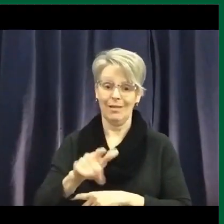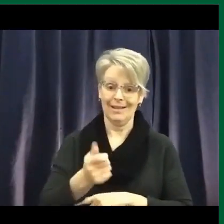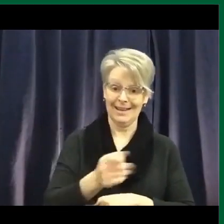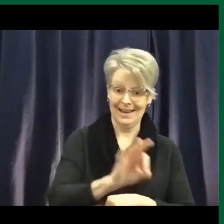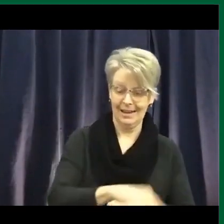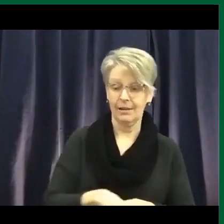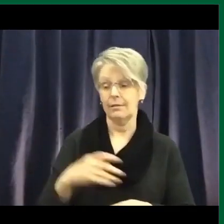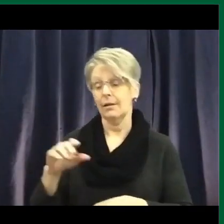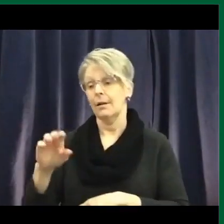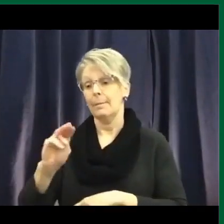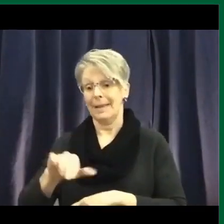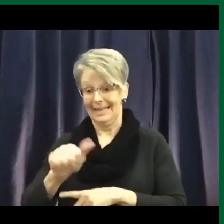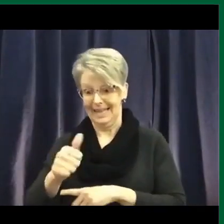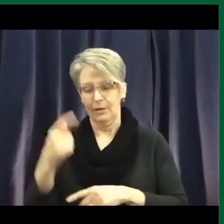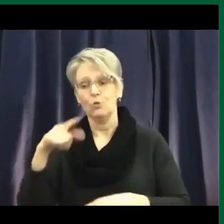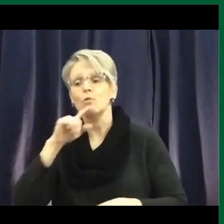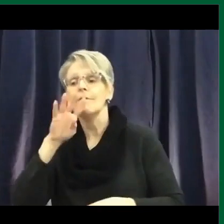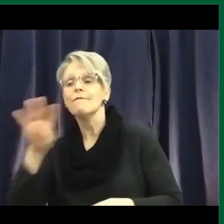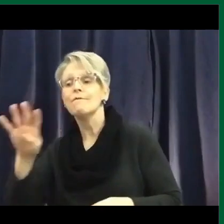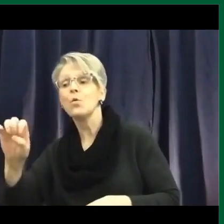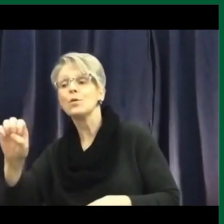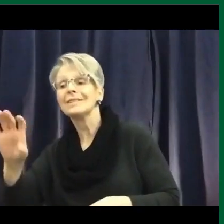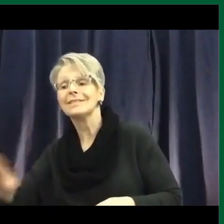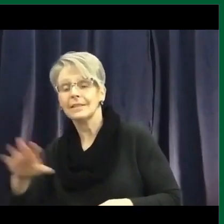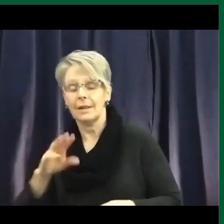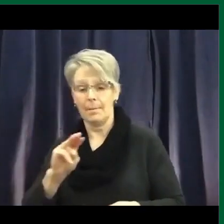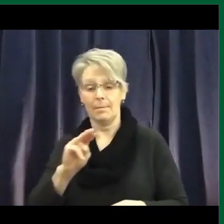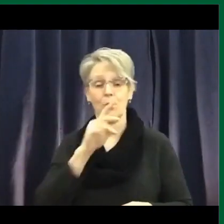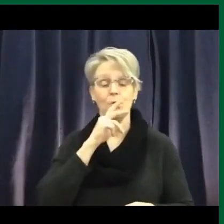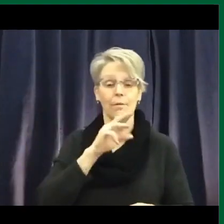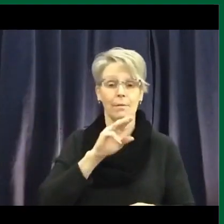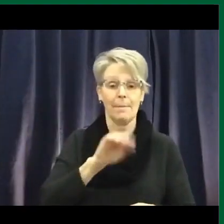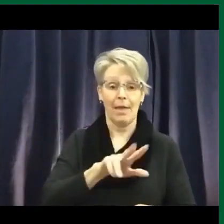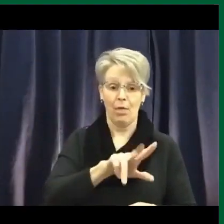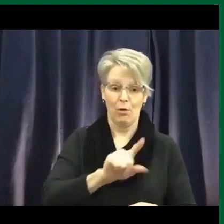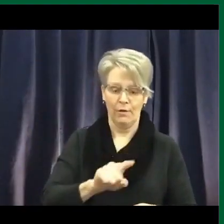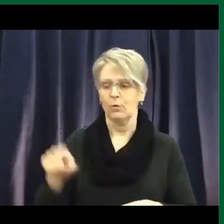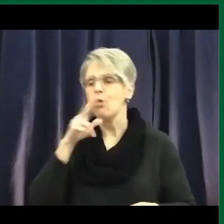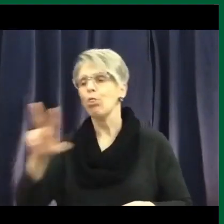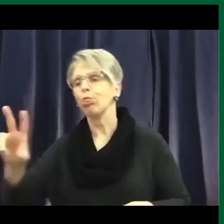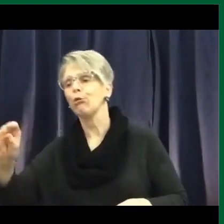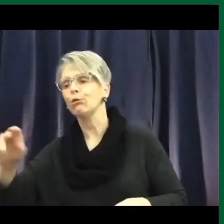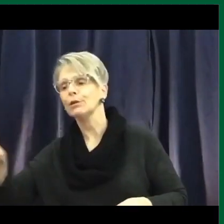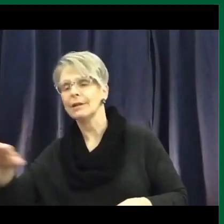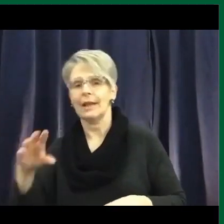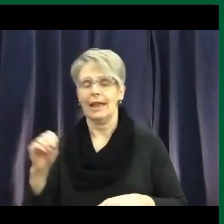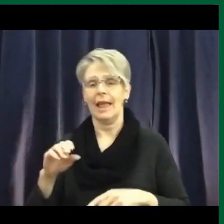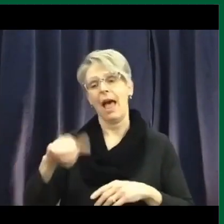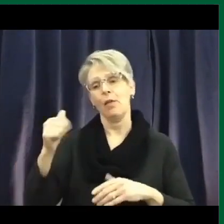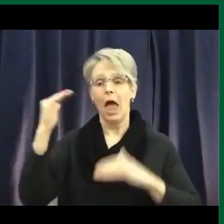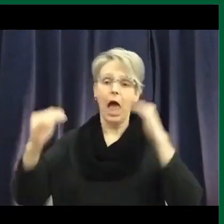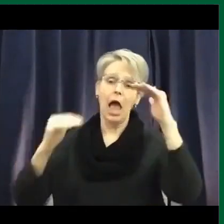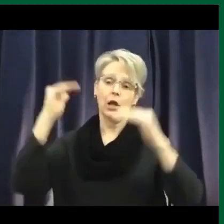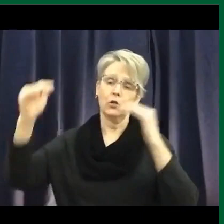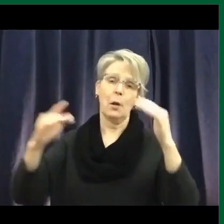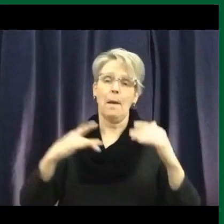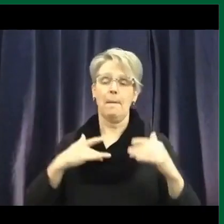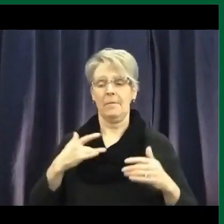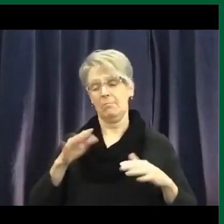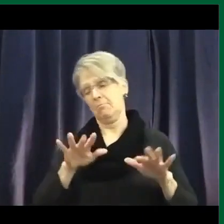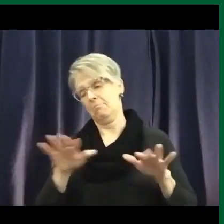by May the 10th, people in their 30s by May the 31st, and all other adults we should be able to start vaccinating everyone